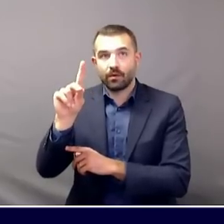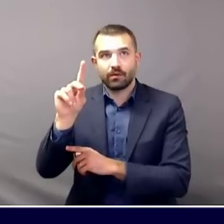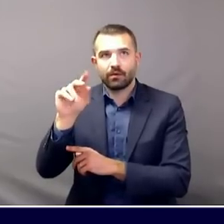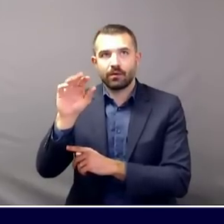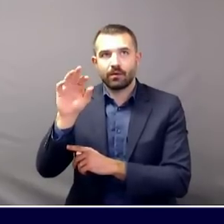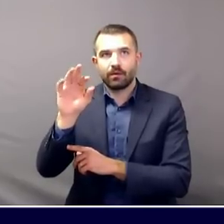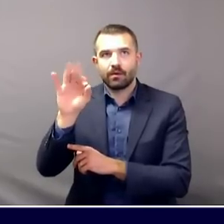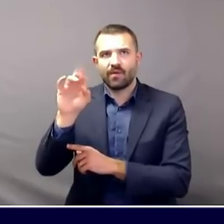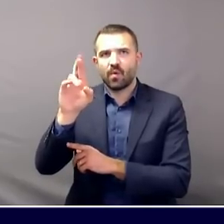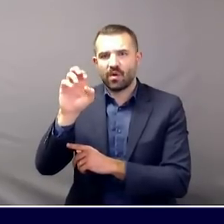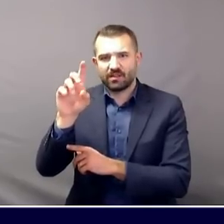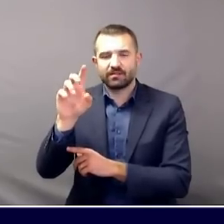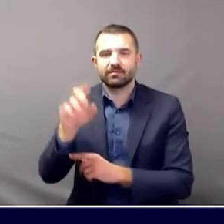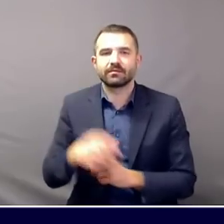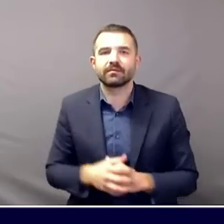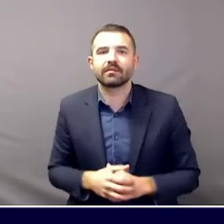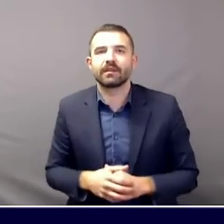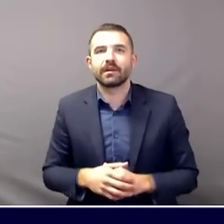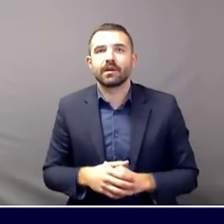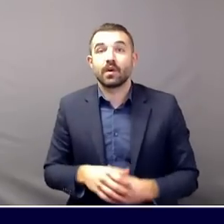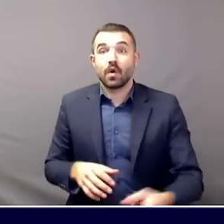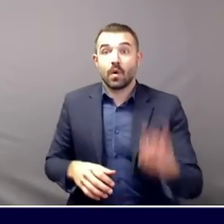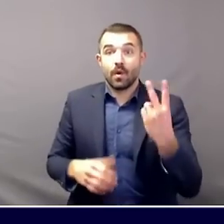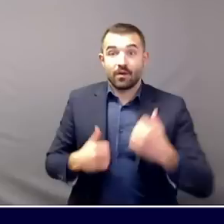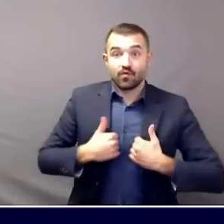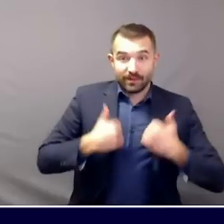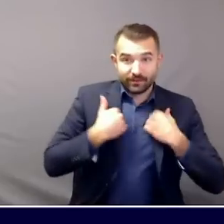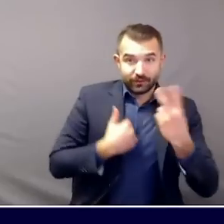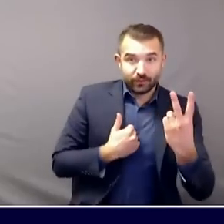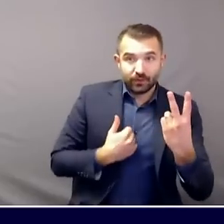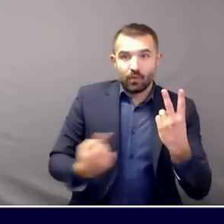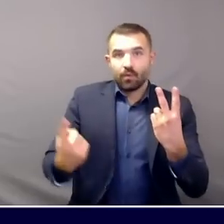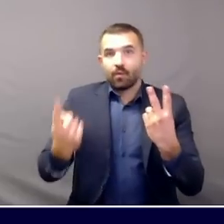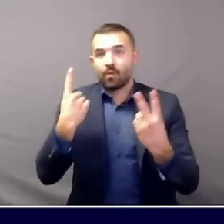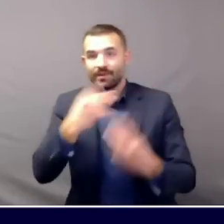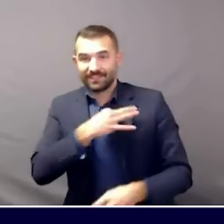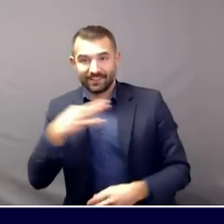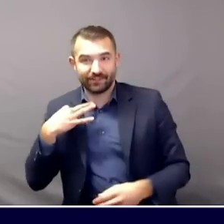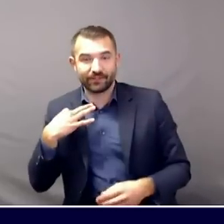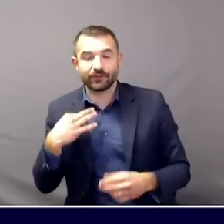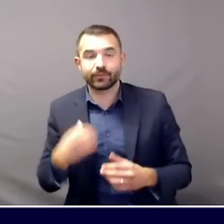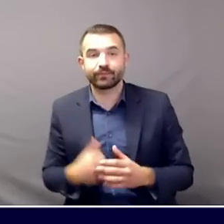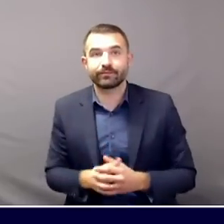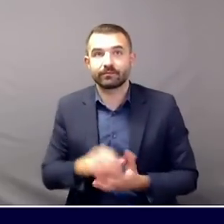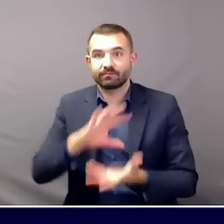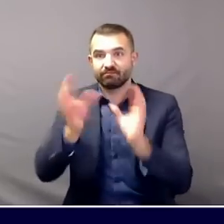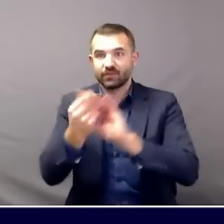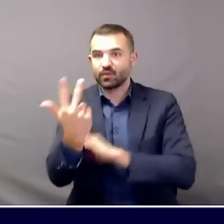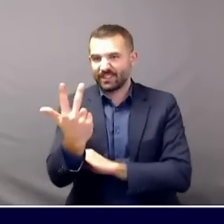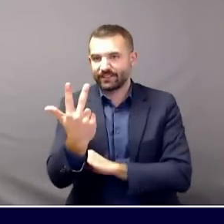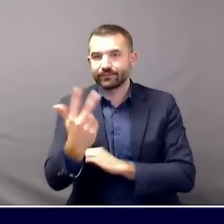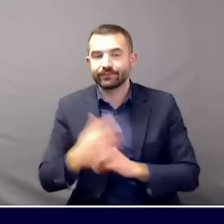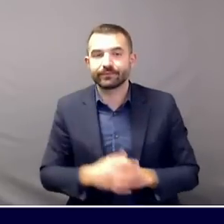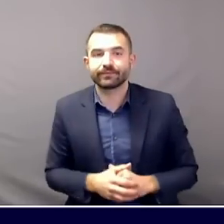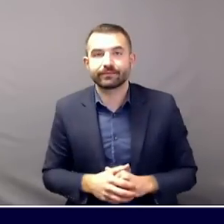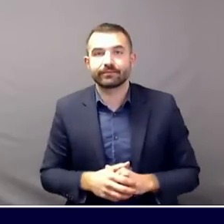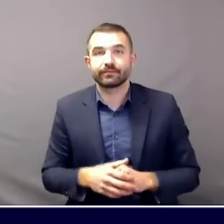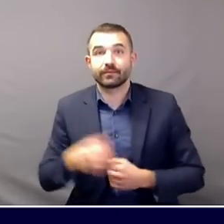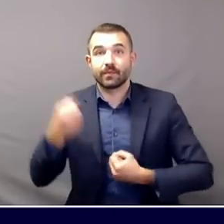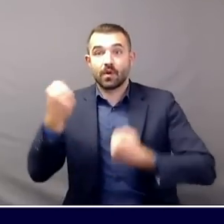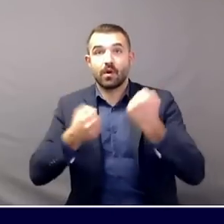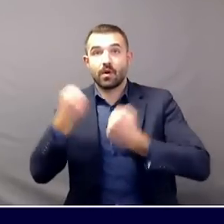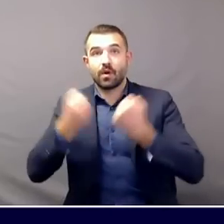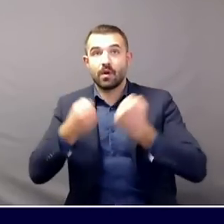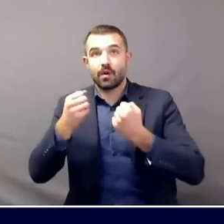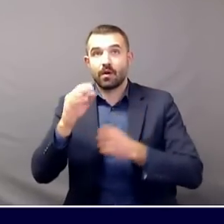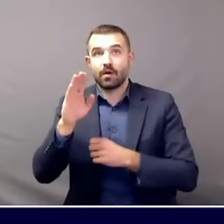among residents and 1 case among staff. In addition, at Berlin City Auto, where we've